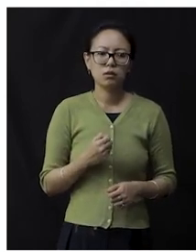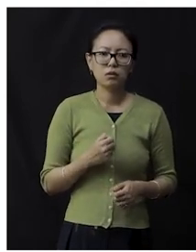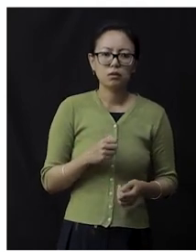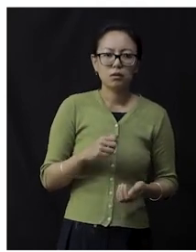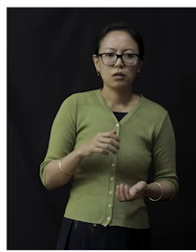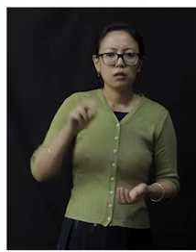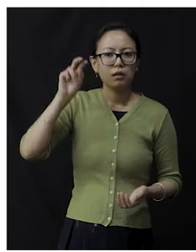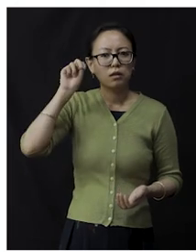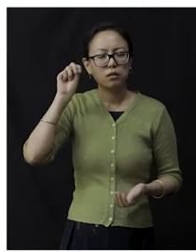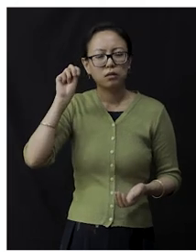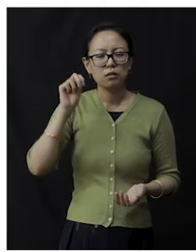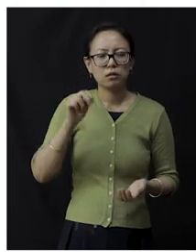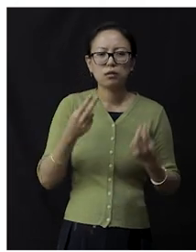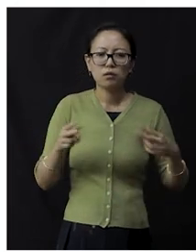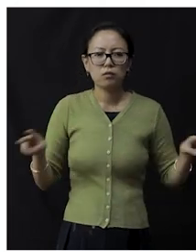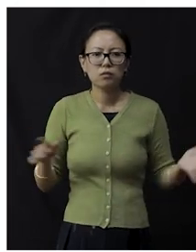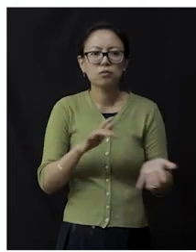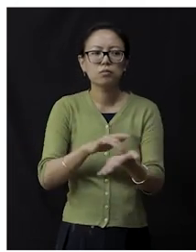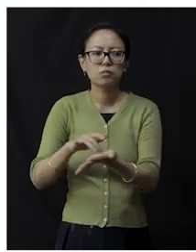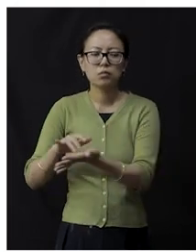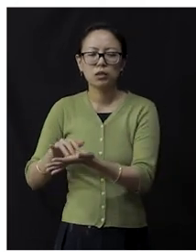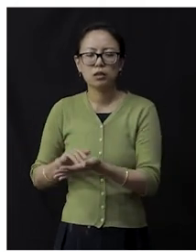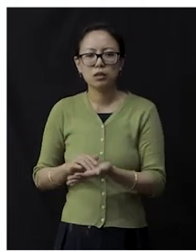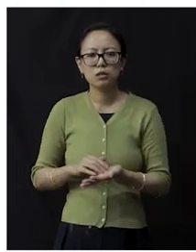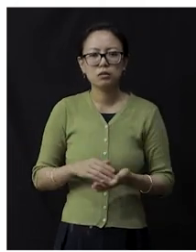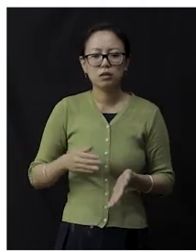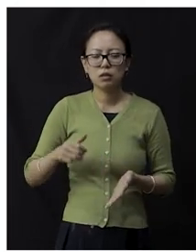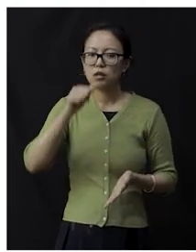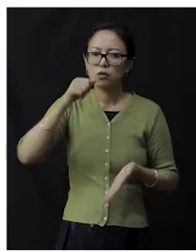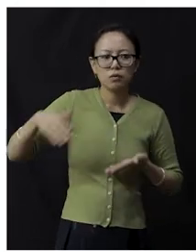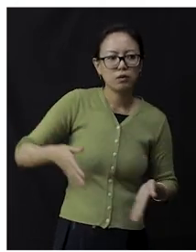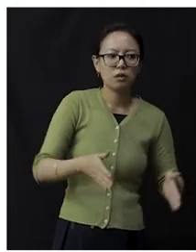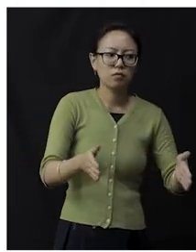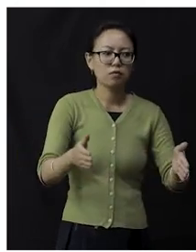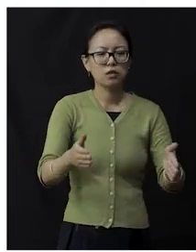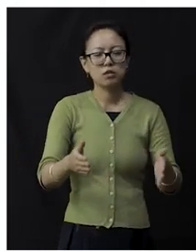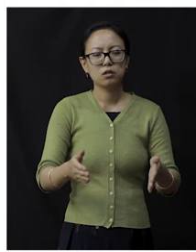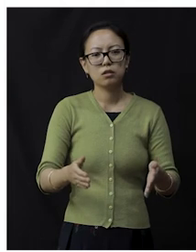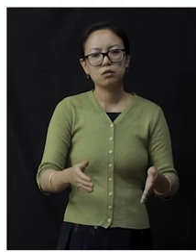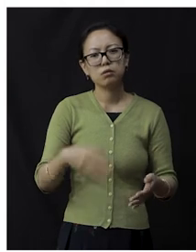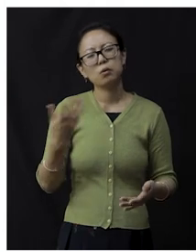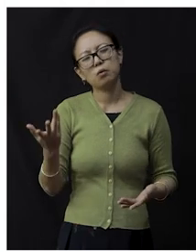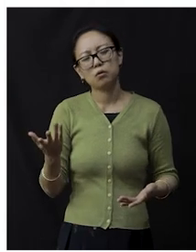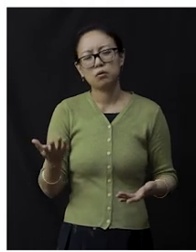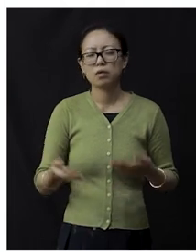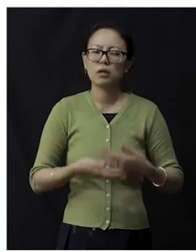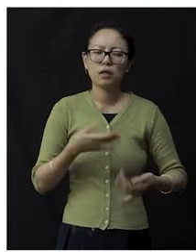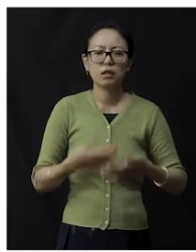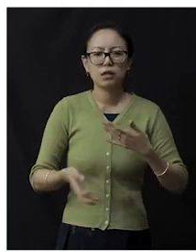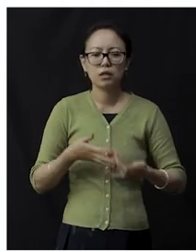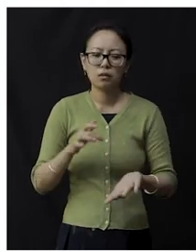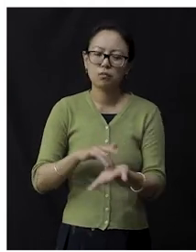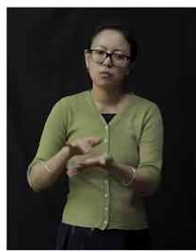means your cities, your towns, your districts, or any tourist spot that you have in Nagaland, the names of the